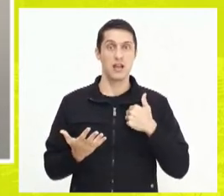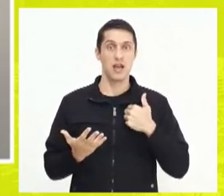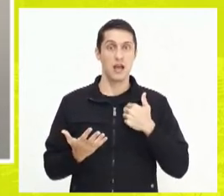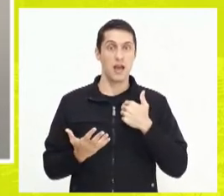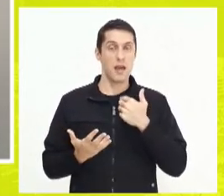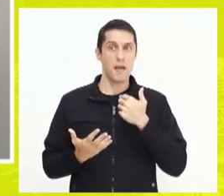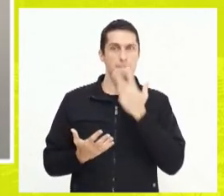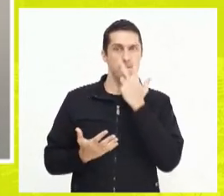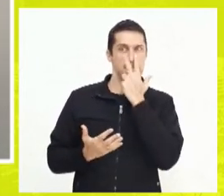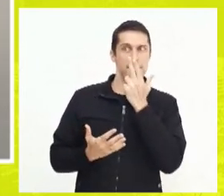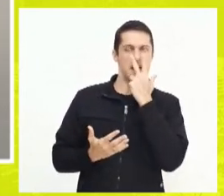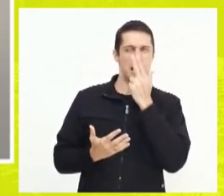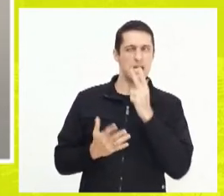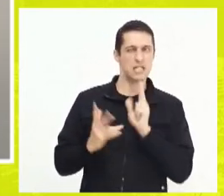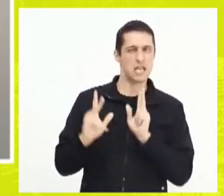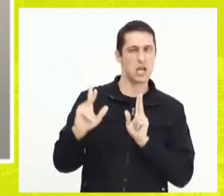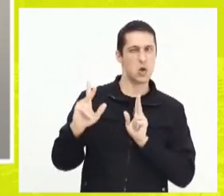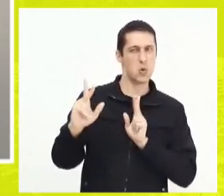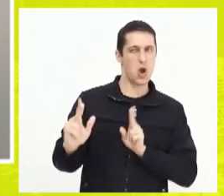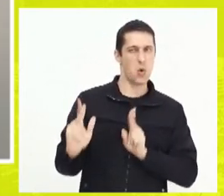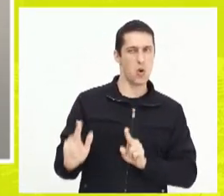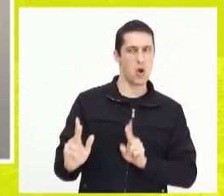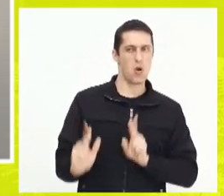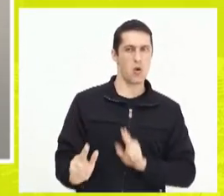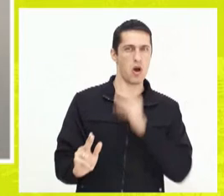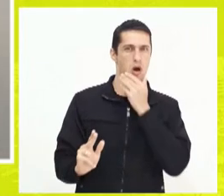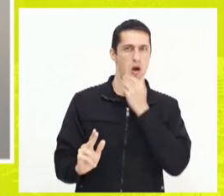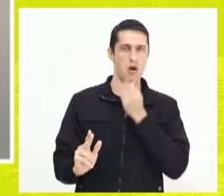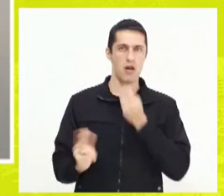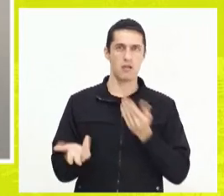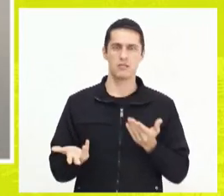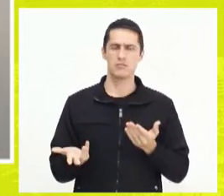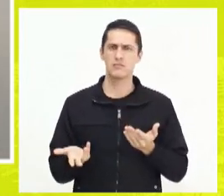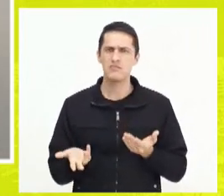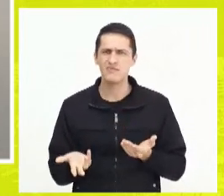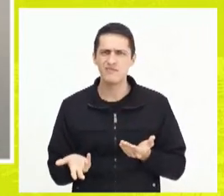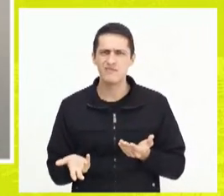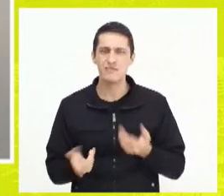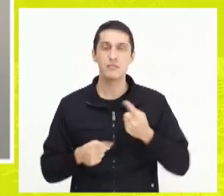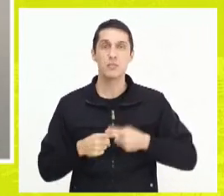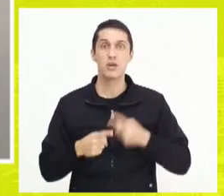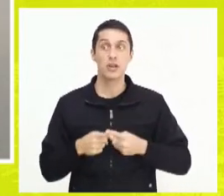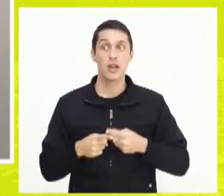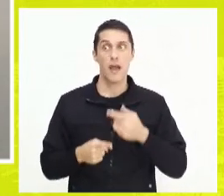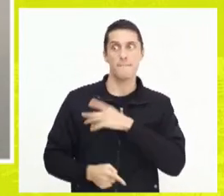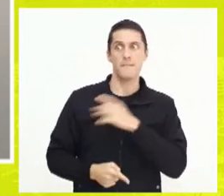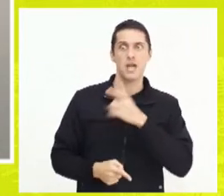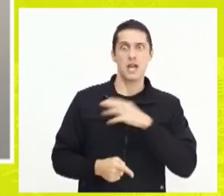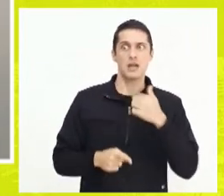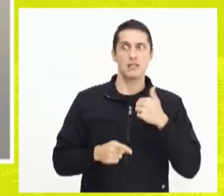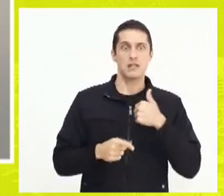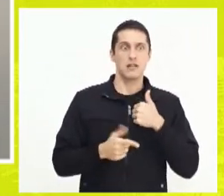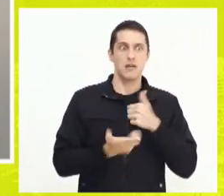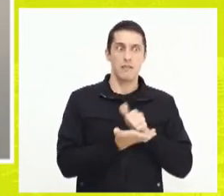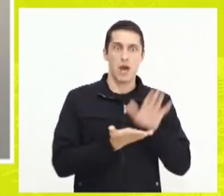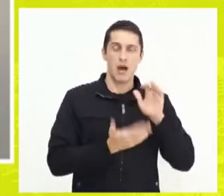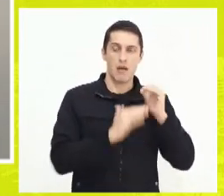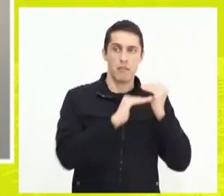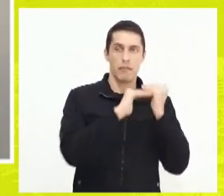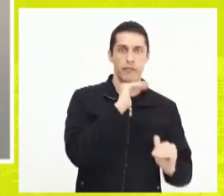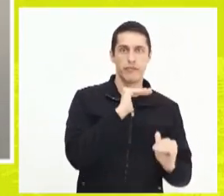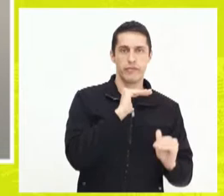with the more male features because there's fear of being disqualified